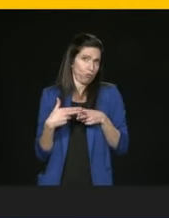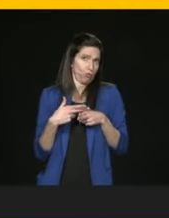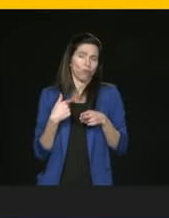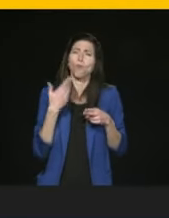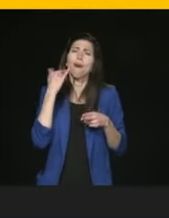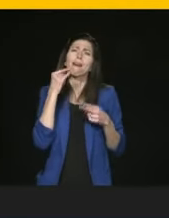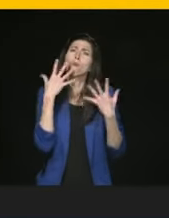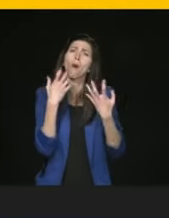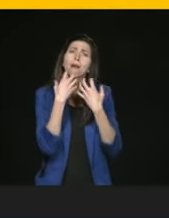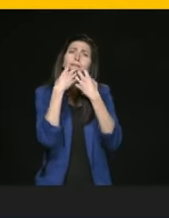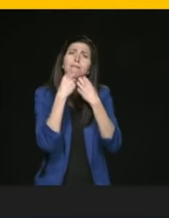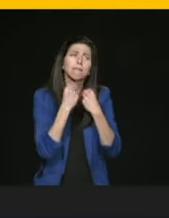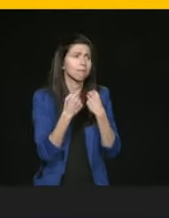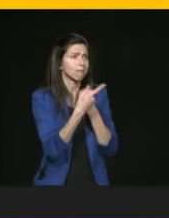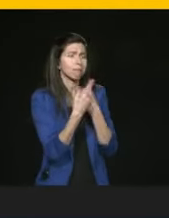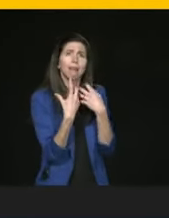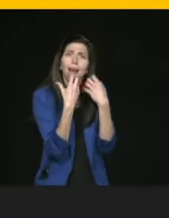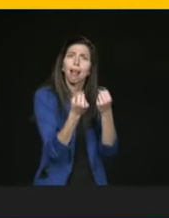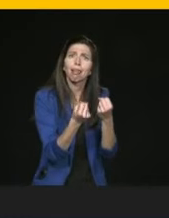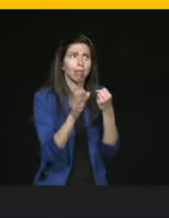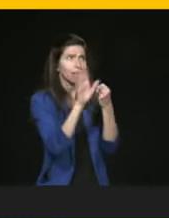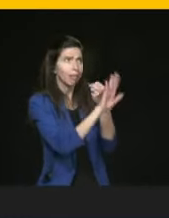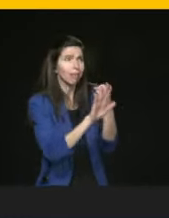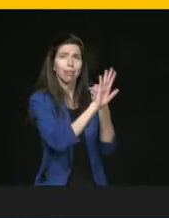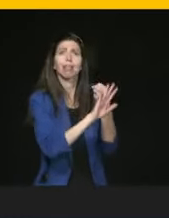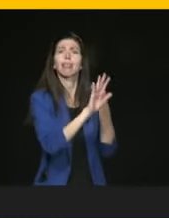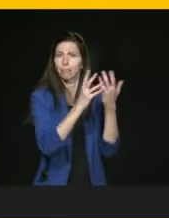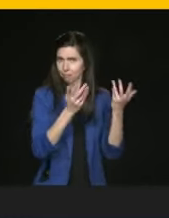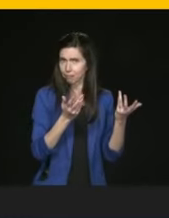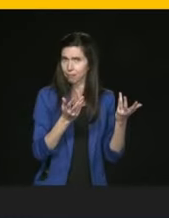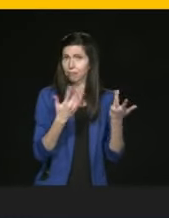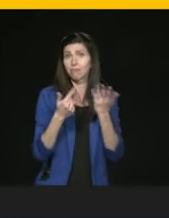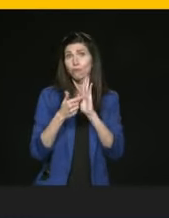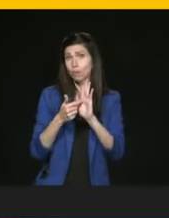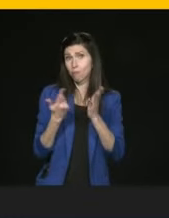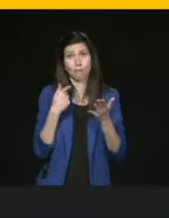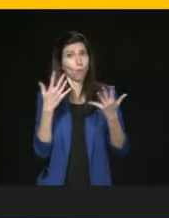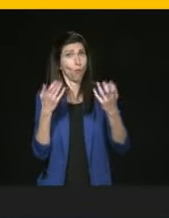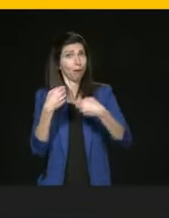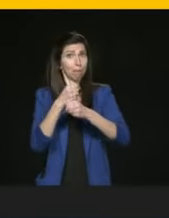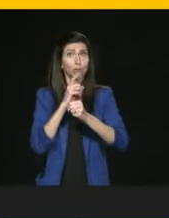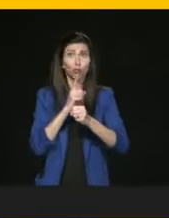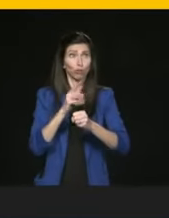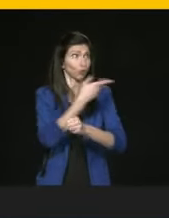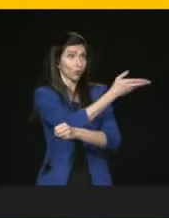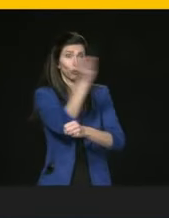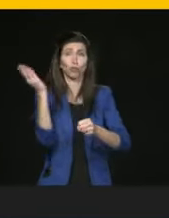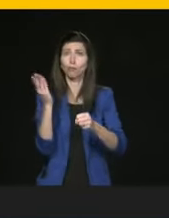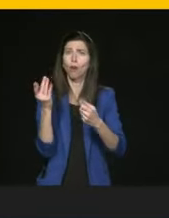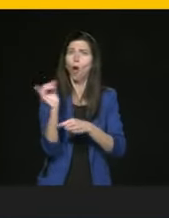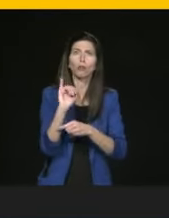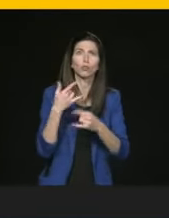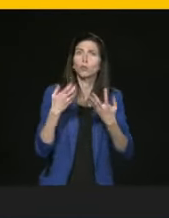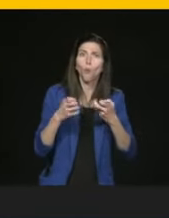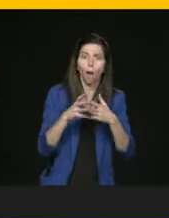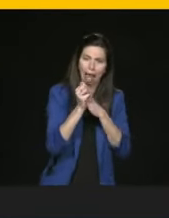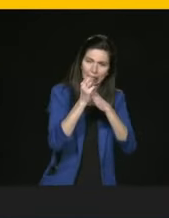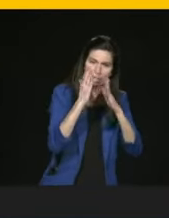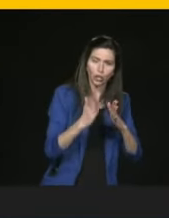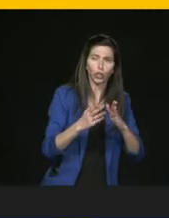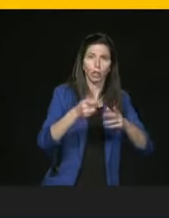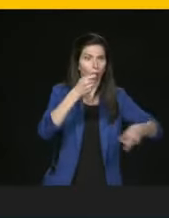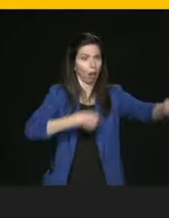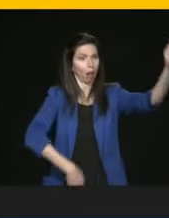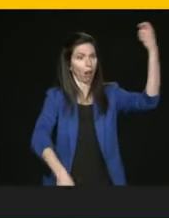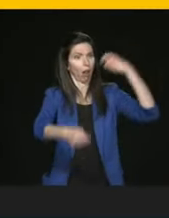a very important set of circumstances, namely to ensure that there is leadership continuity in face of a global pandemic, with the flexibility